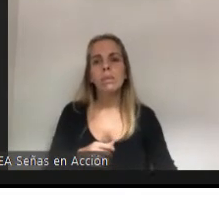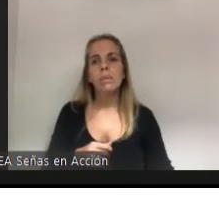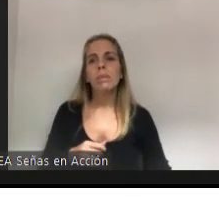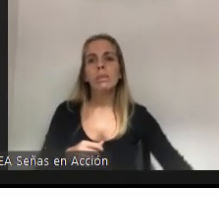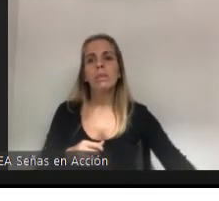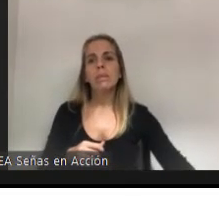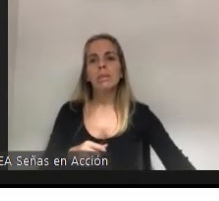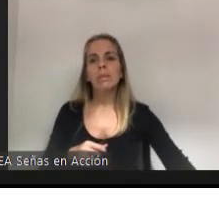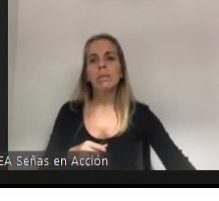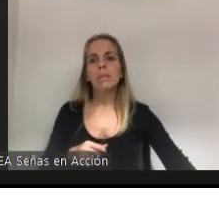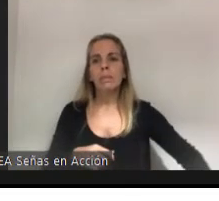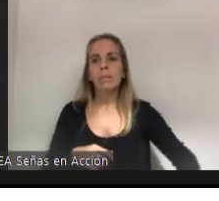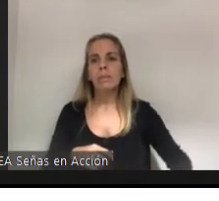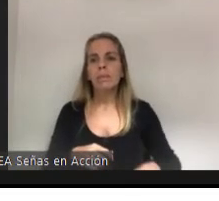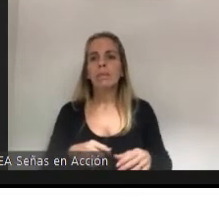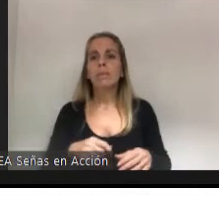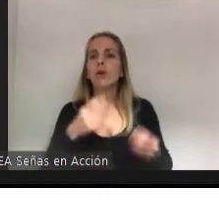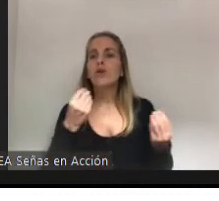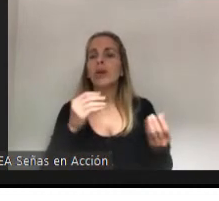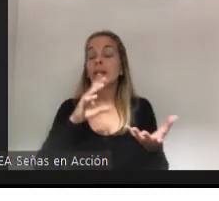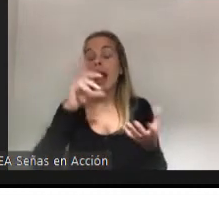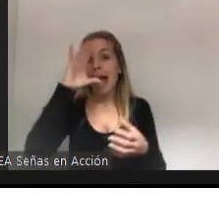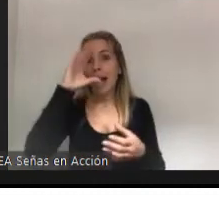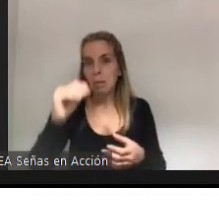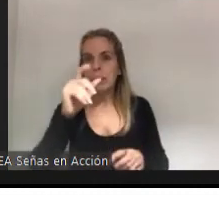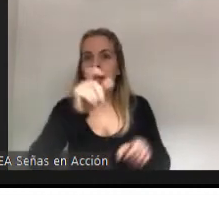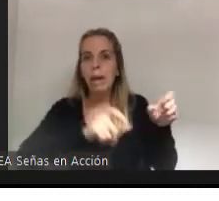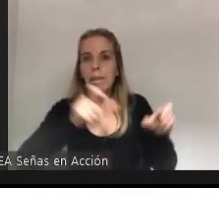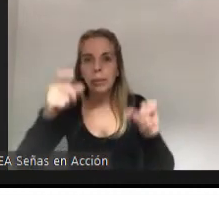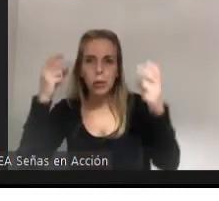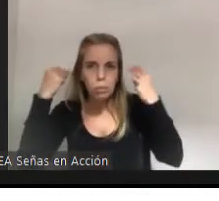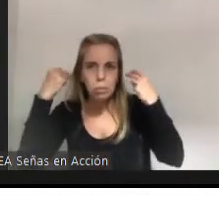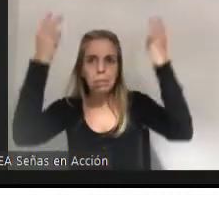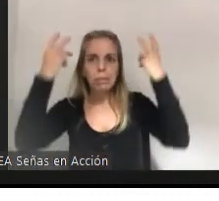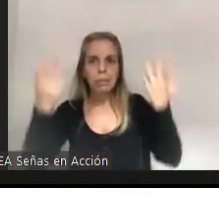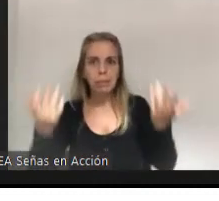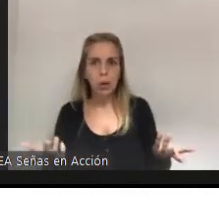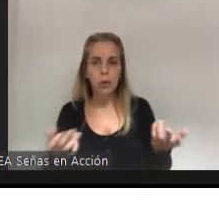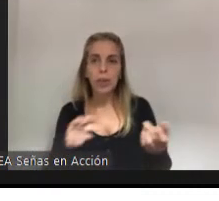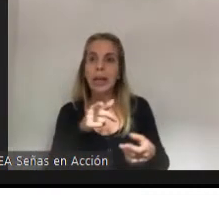almost non-existent capacity to react. So,